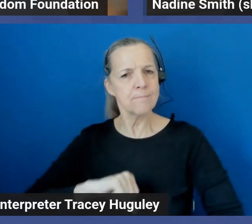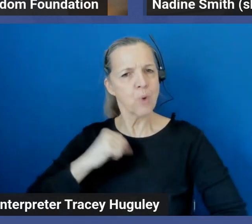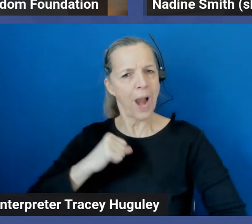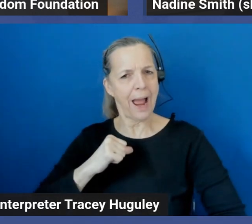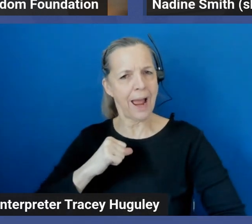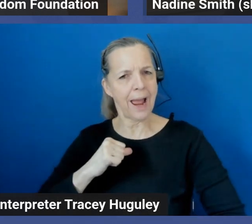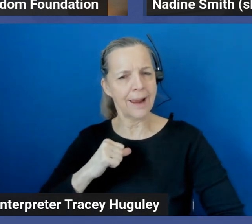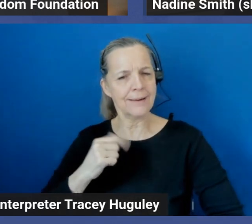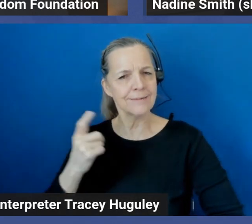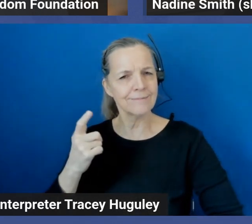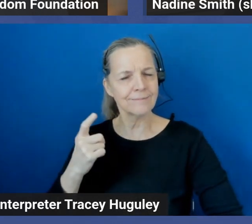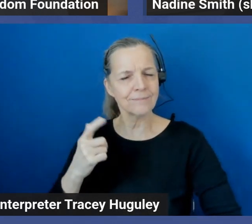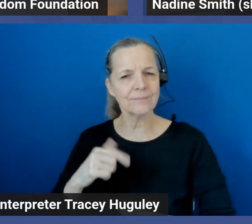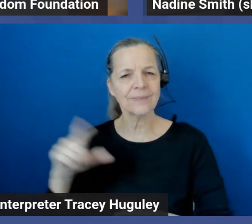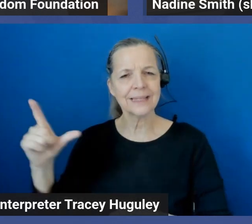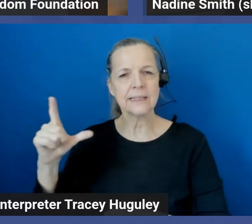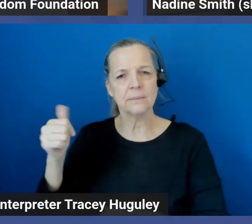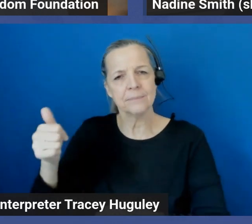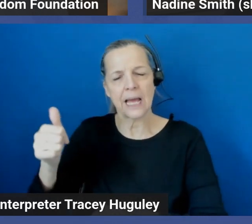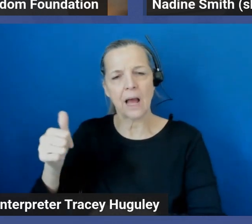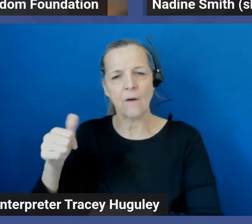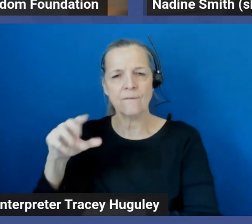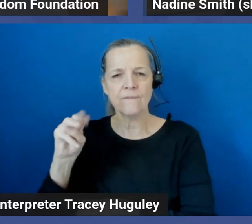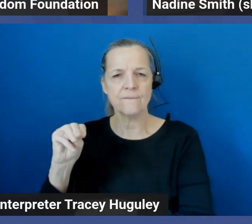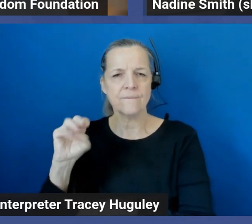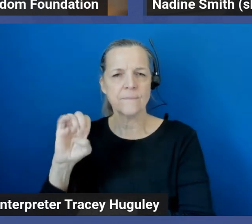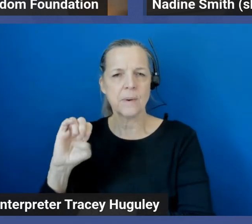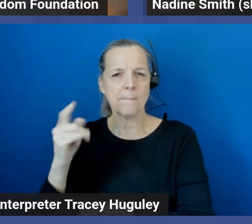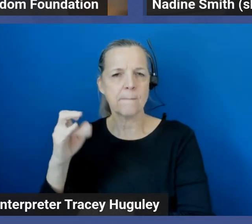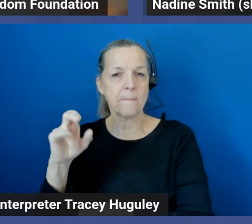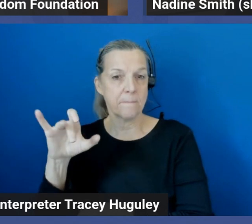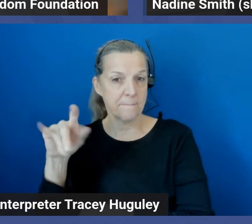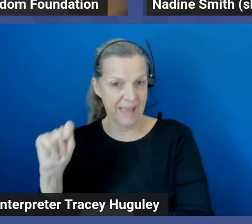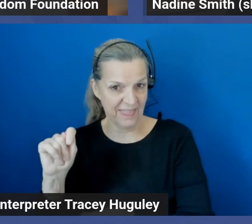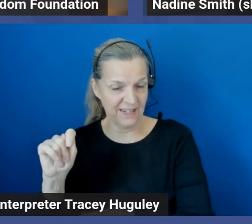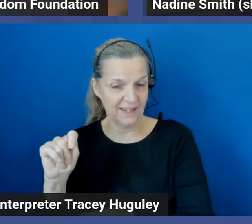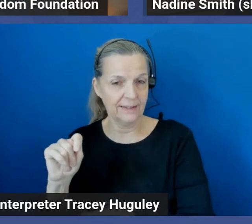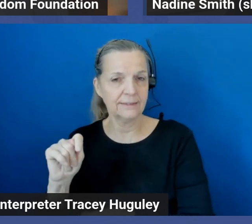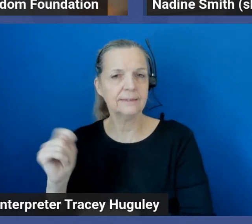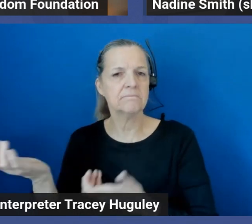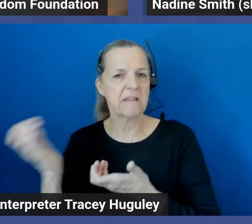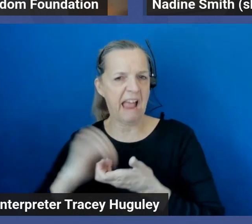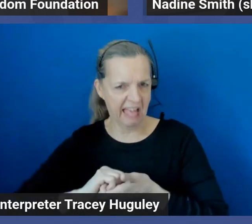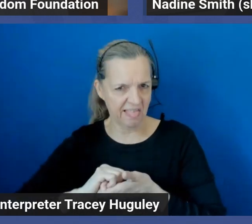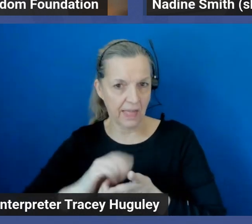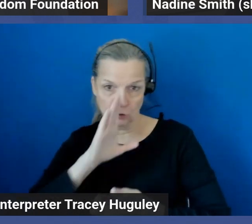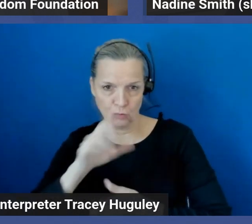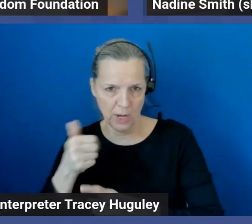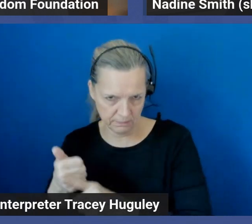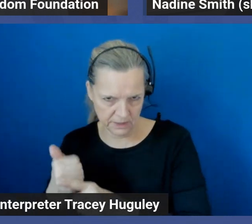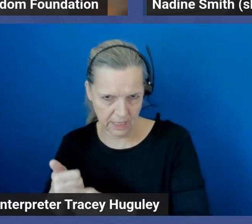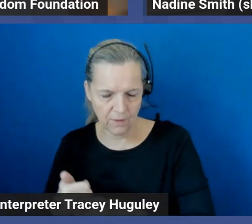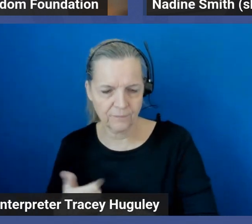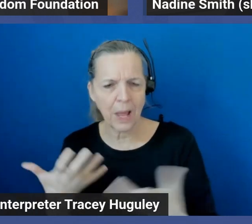out to, and he's a Methodist pastor, a straight ally. And he said, I want to reach out to some mainline churches